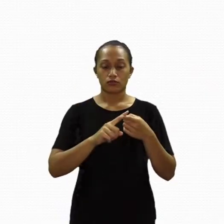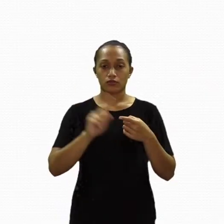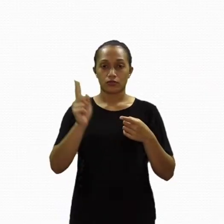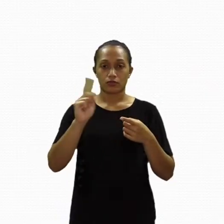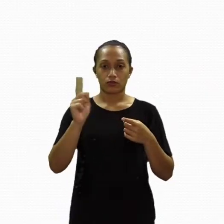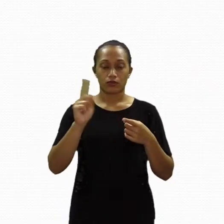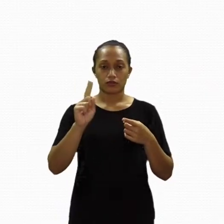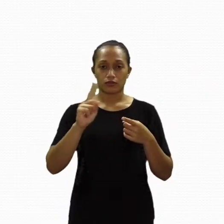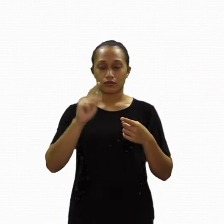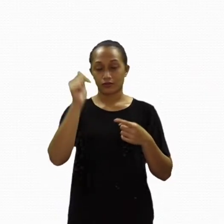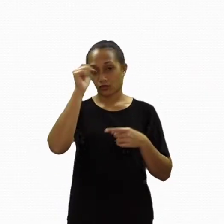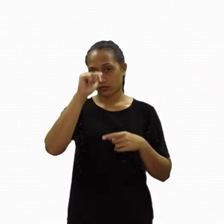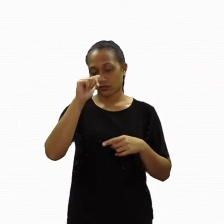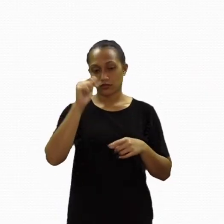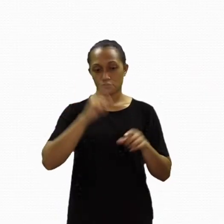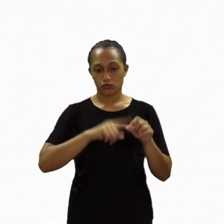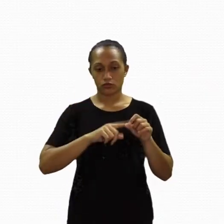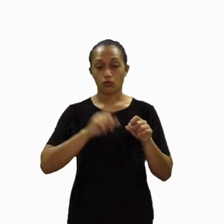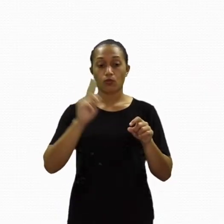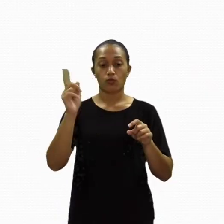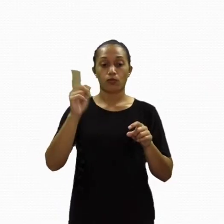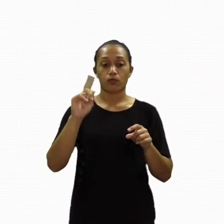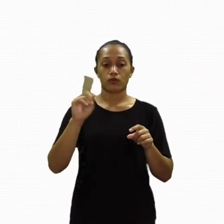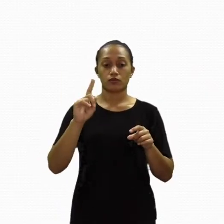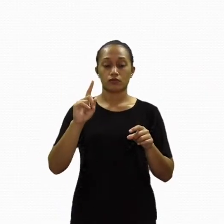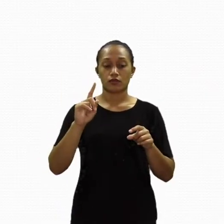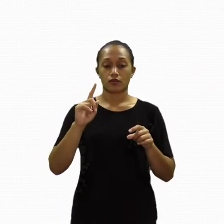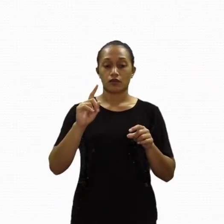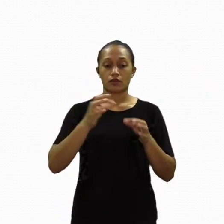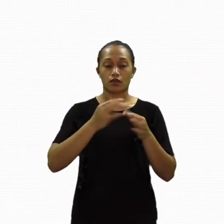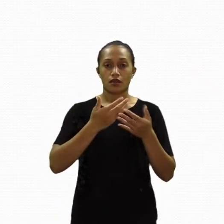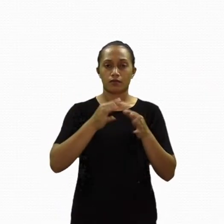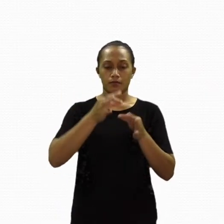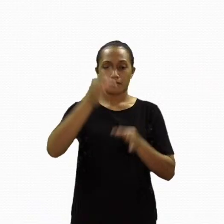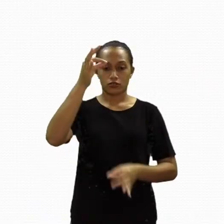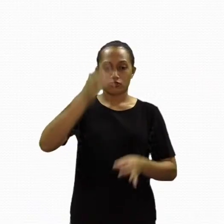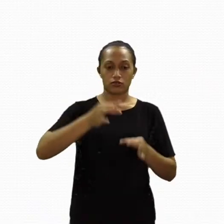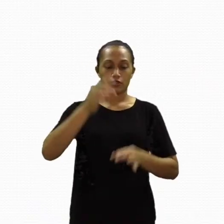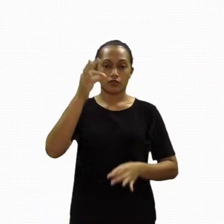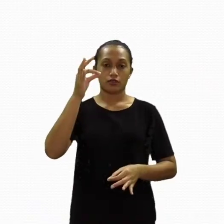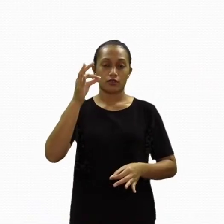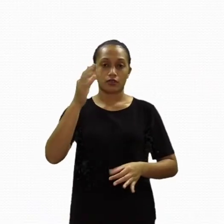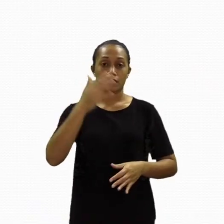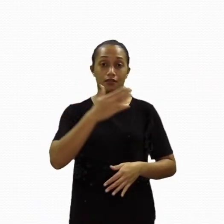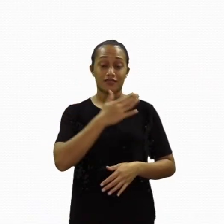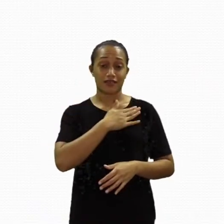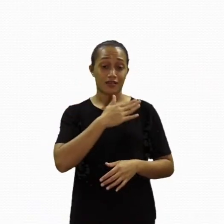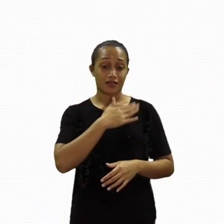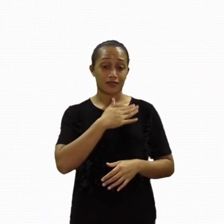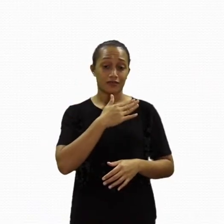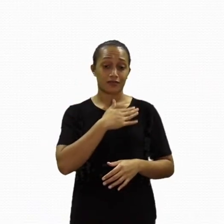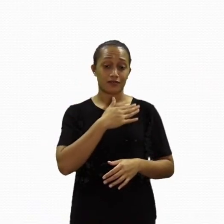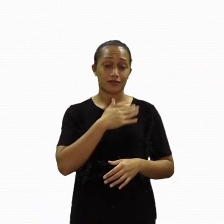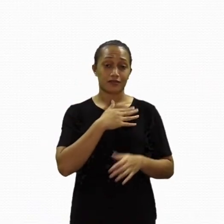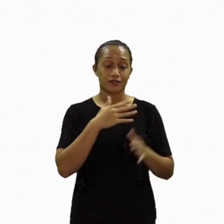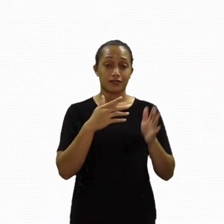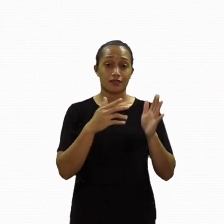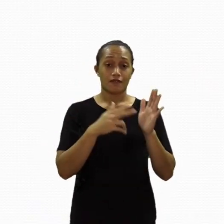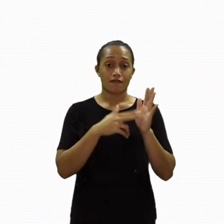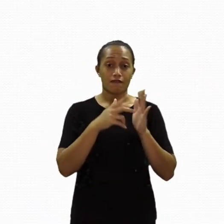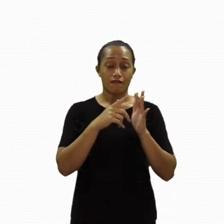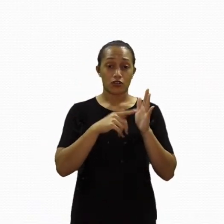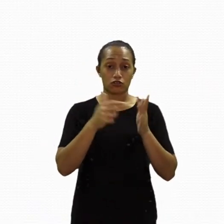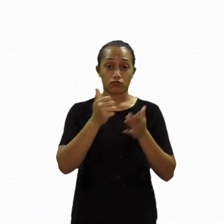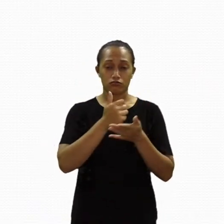question is a knowledge question. What is the formula when measuring the heart stroke volume? What is the formula when measuring the